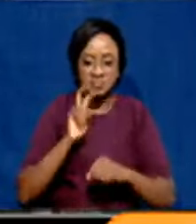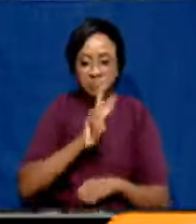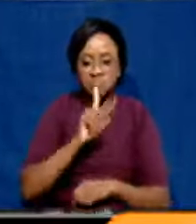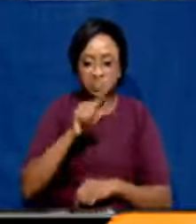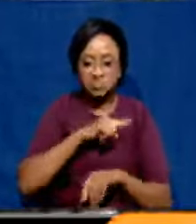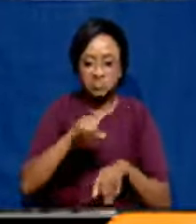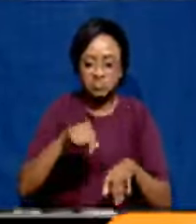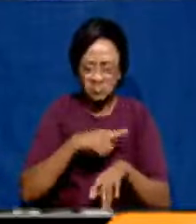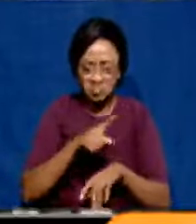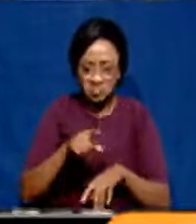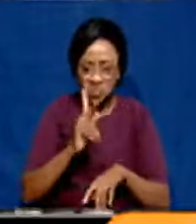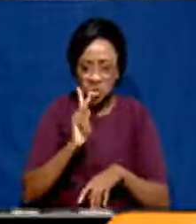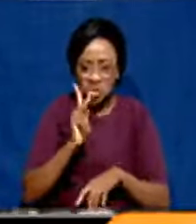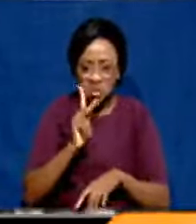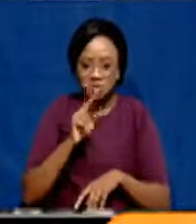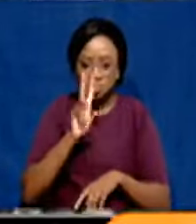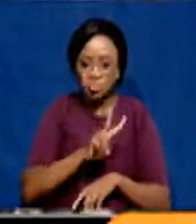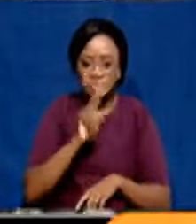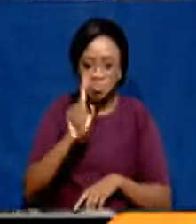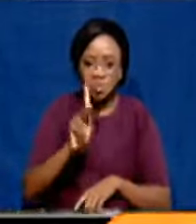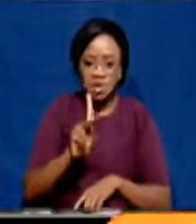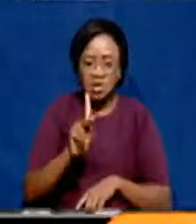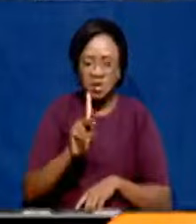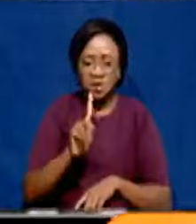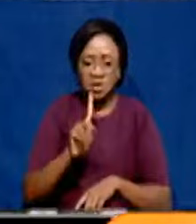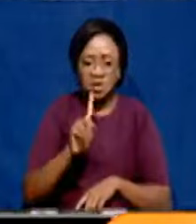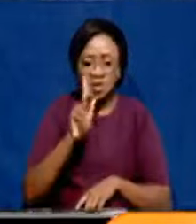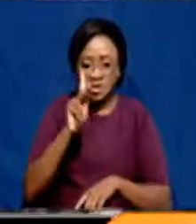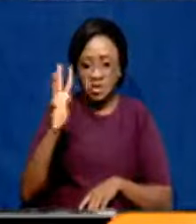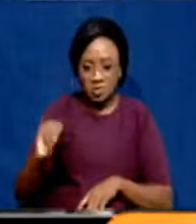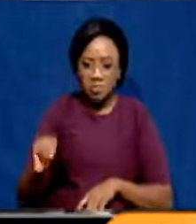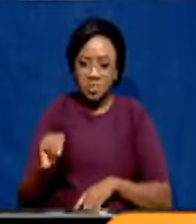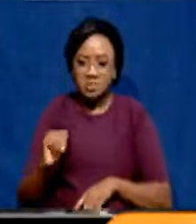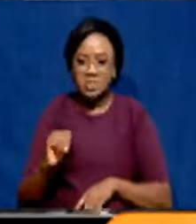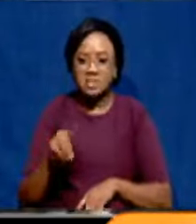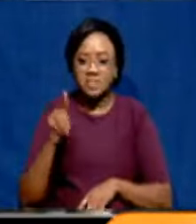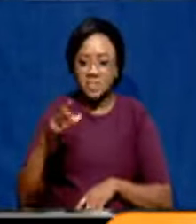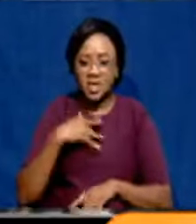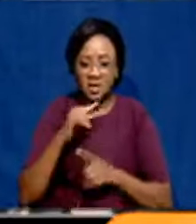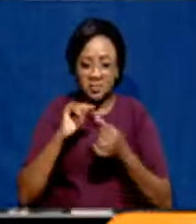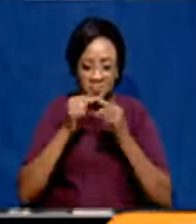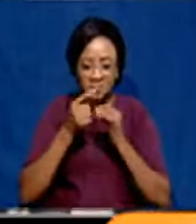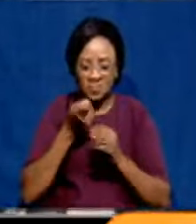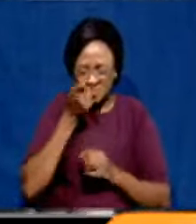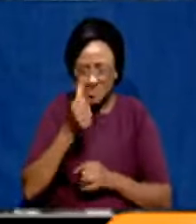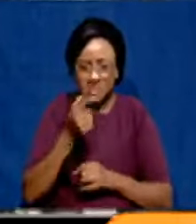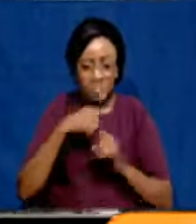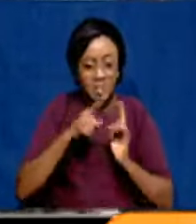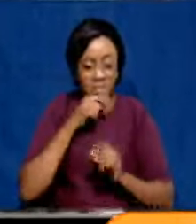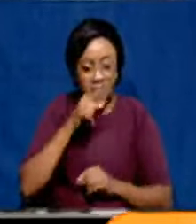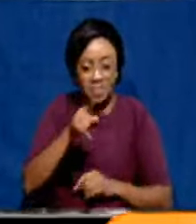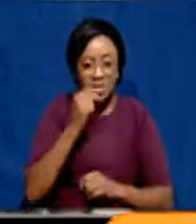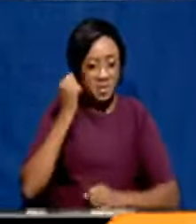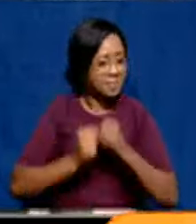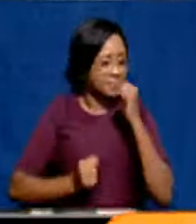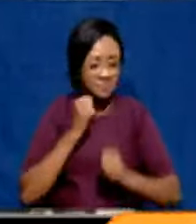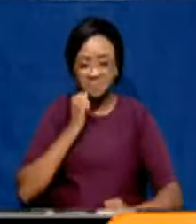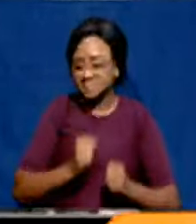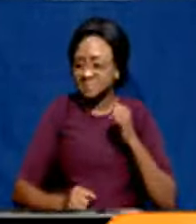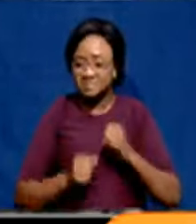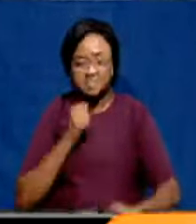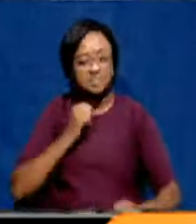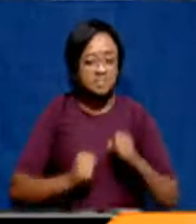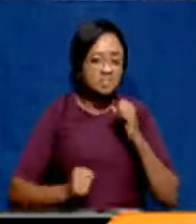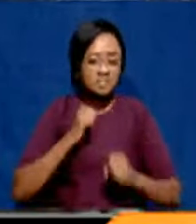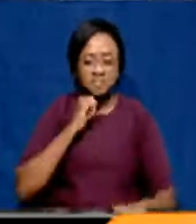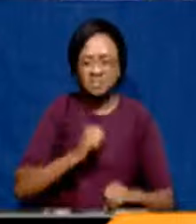had a slight injury. But even if he didn't have that injury, the kind of pace that Kiptum was putting in and the kind of running that he had effortlessly,